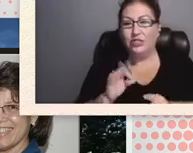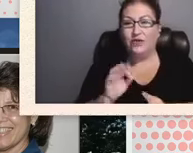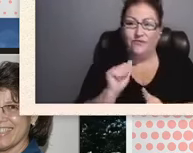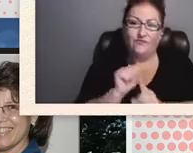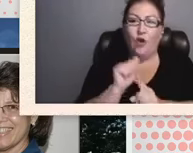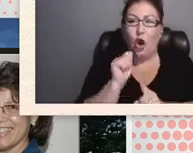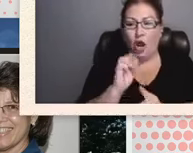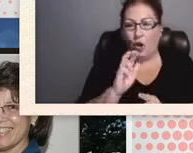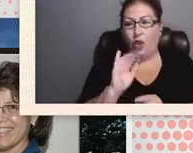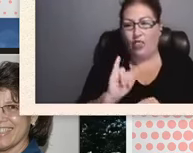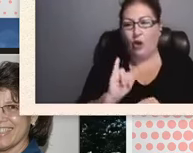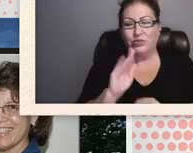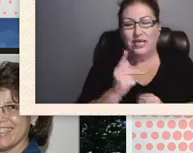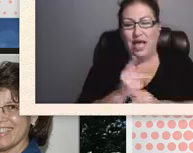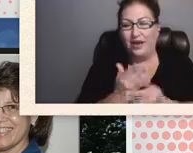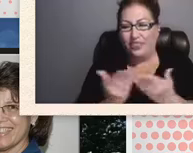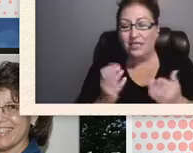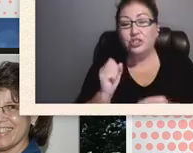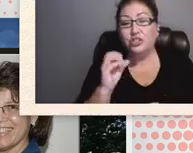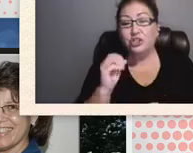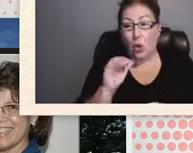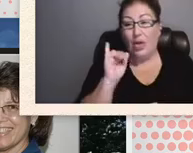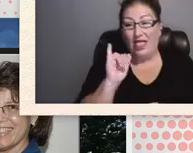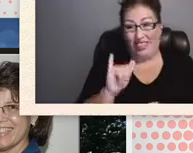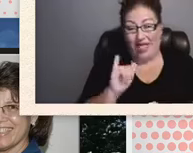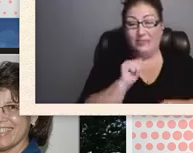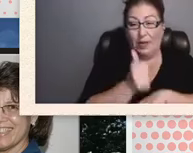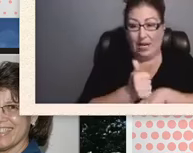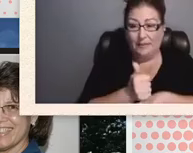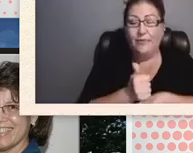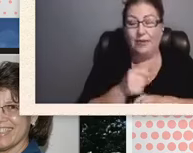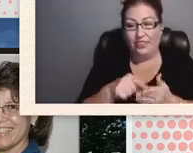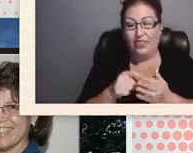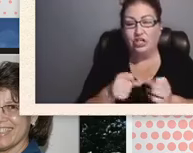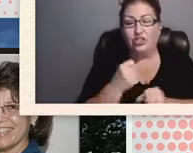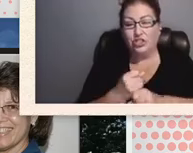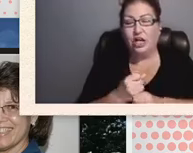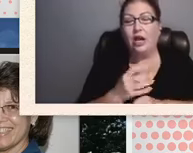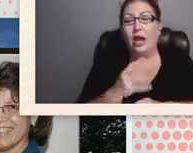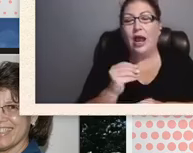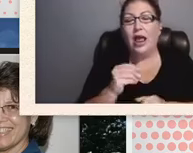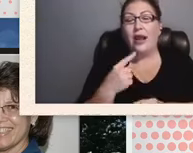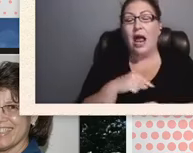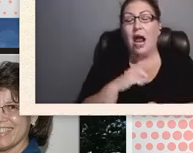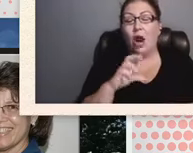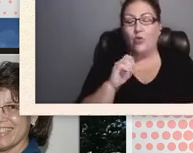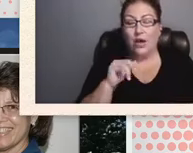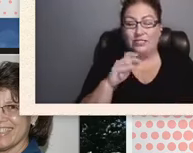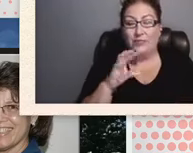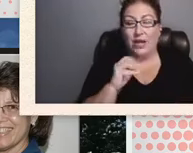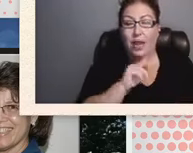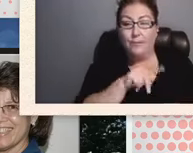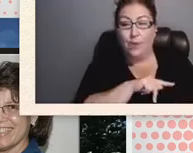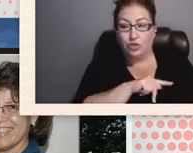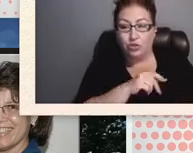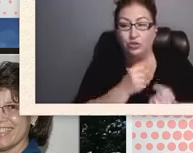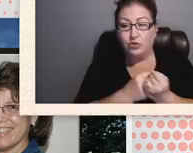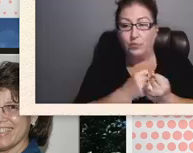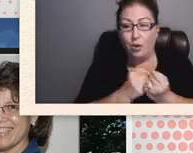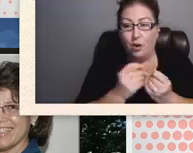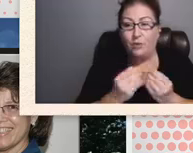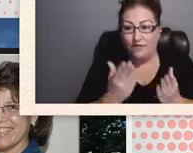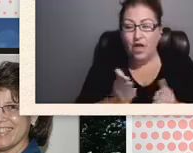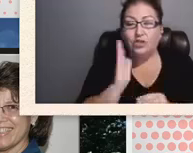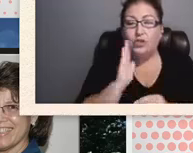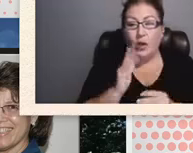things. So that is being implemented this year, and our respite and personal supports providers will begin using